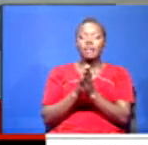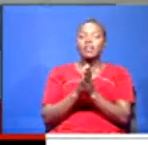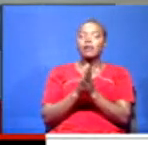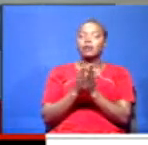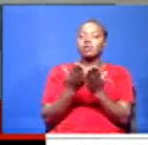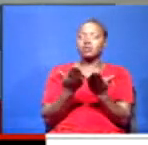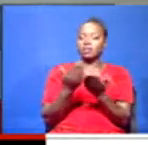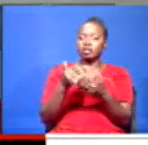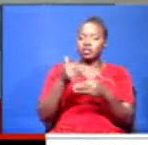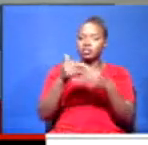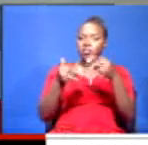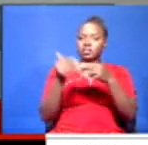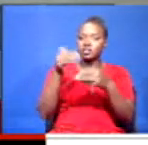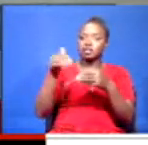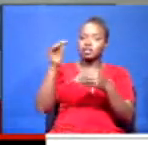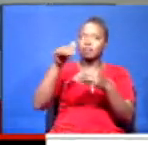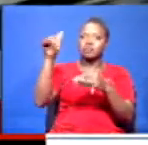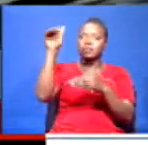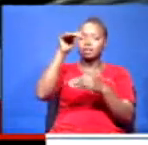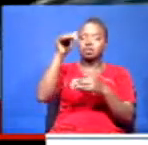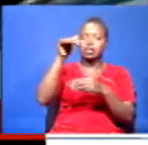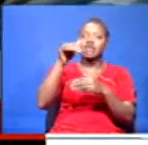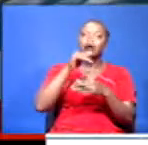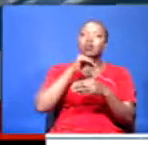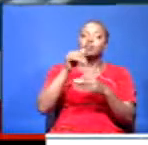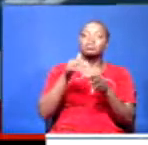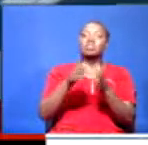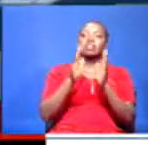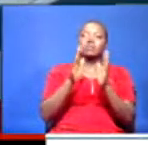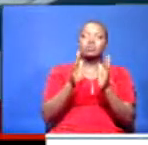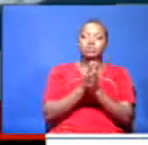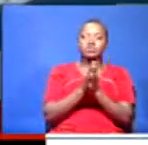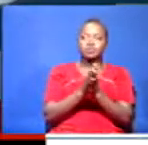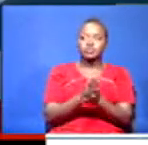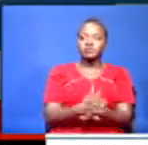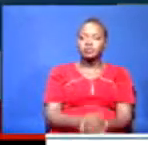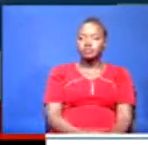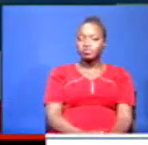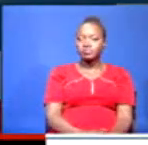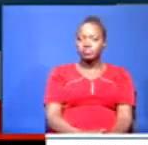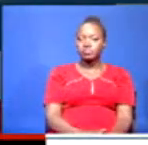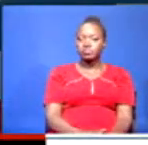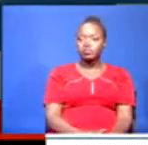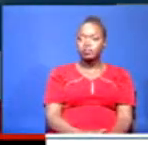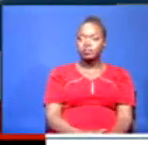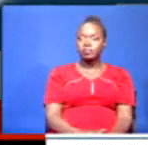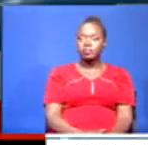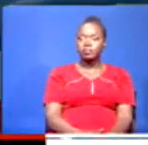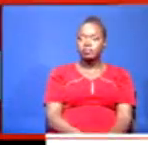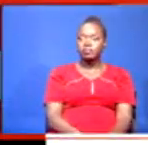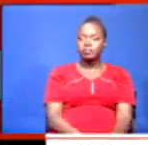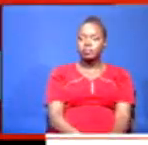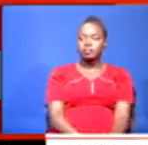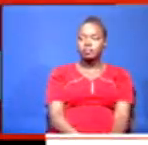and double-decker buses will also not be allowed. Reporting for Prime Edition, I am Nduta Mukami.